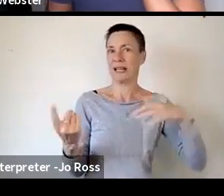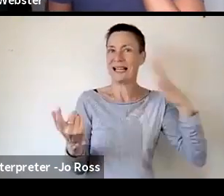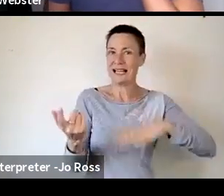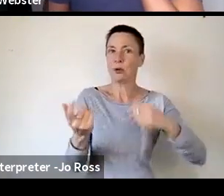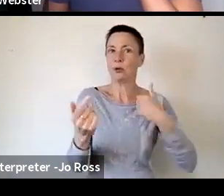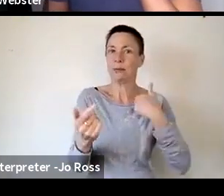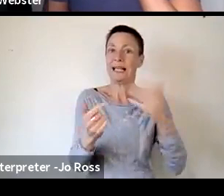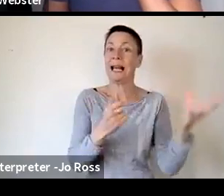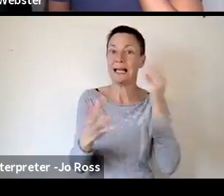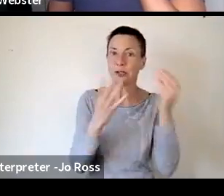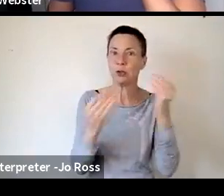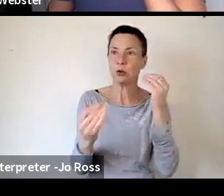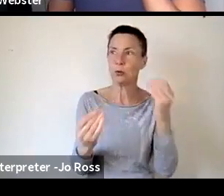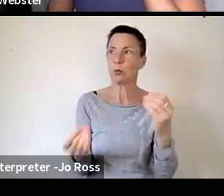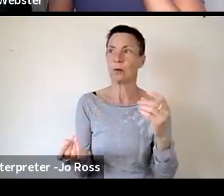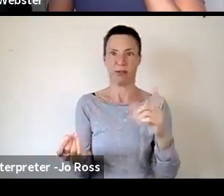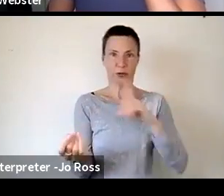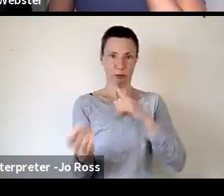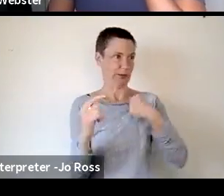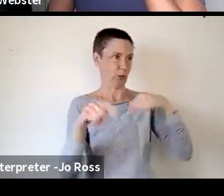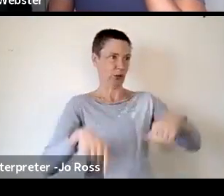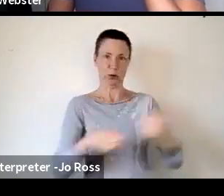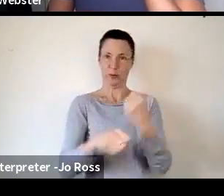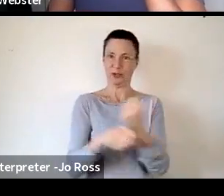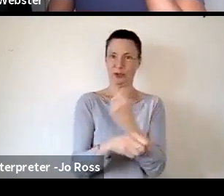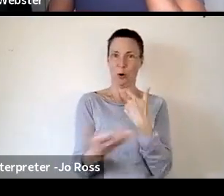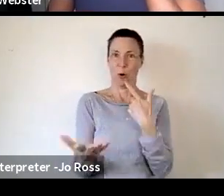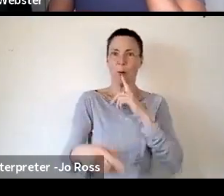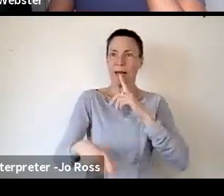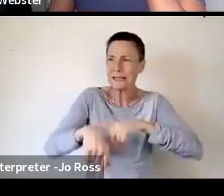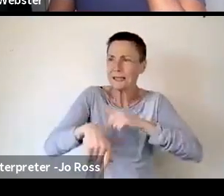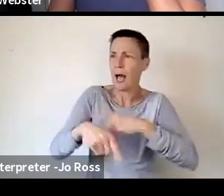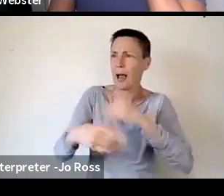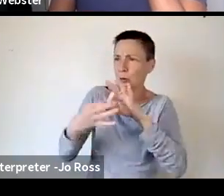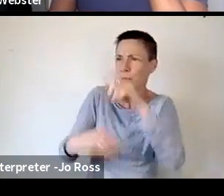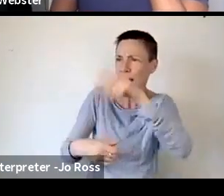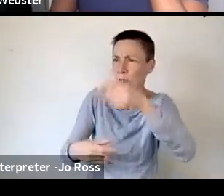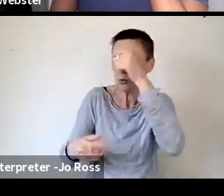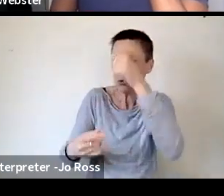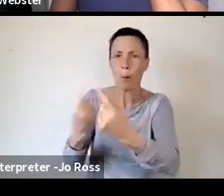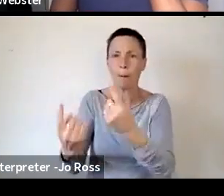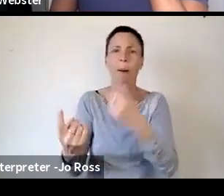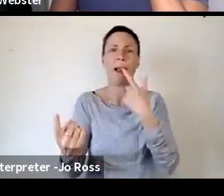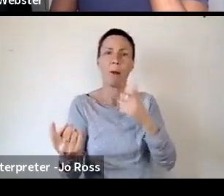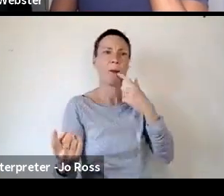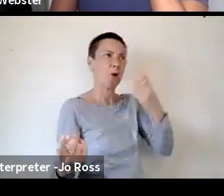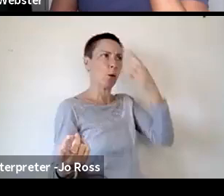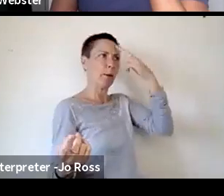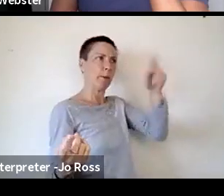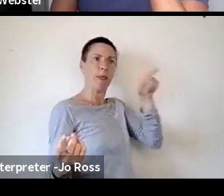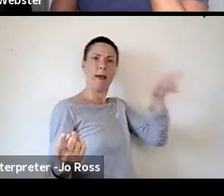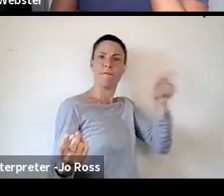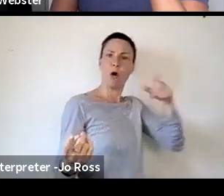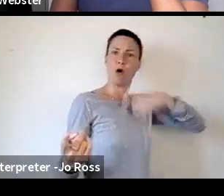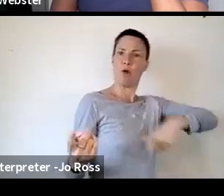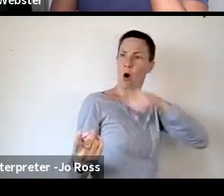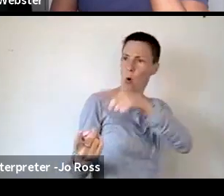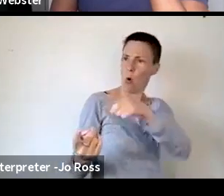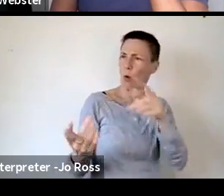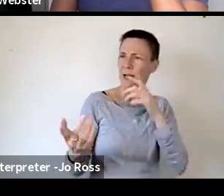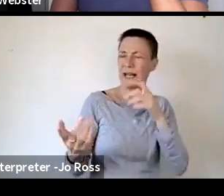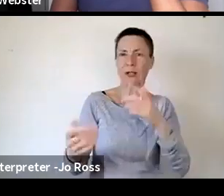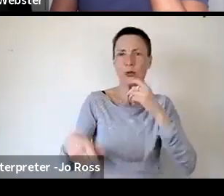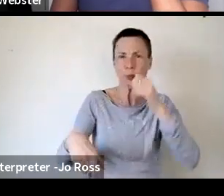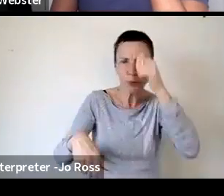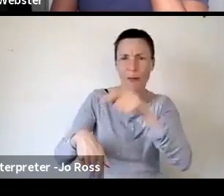listened to. There's a reason that we do the job that we do. We spend the time getting to know the people that we're putting forward for roles. So that's very